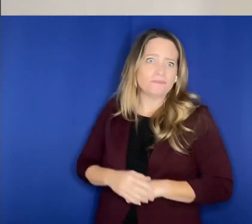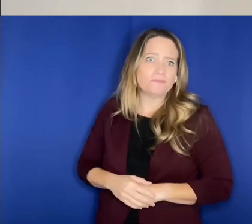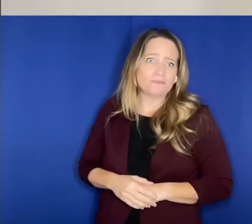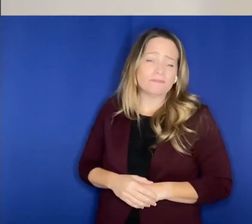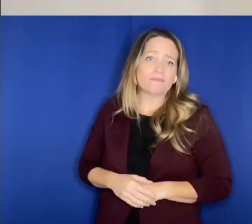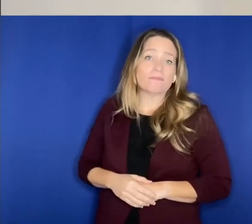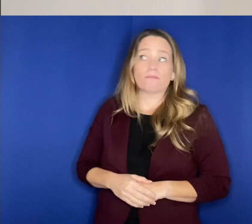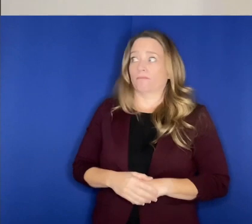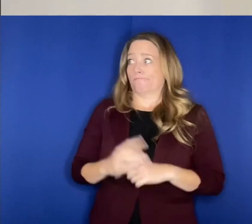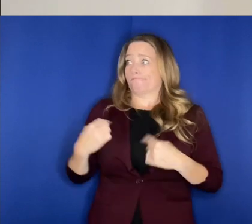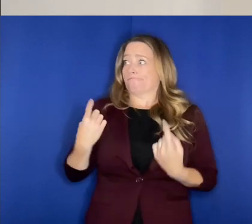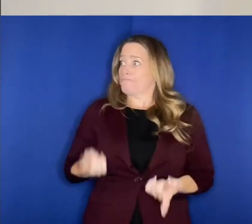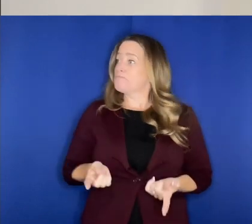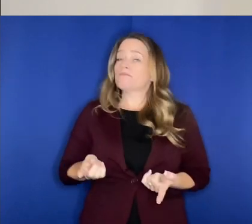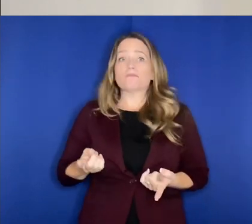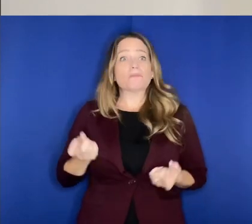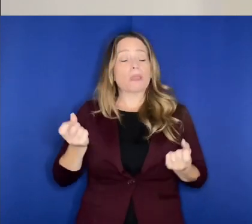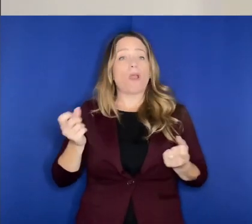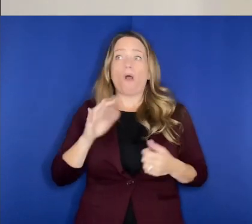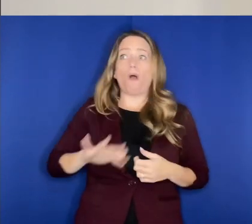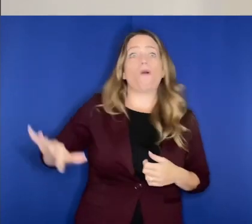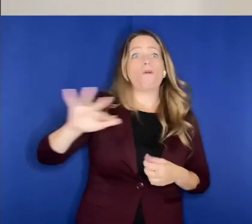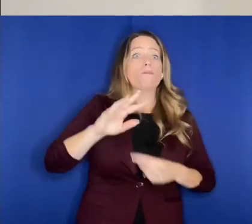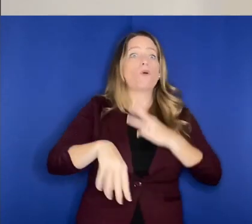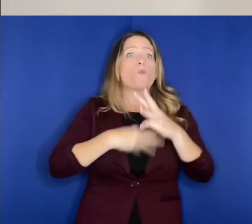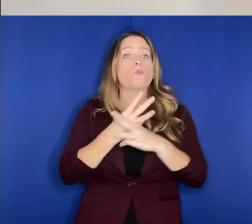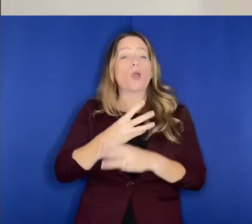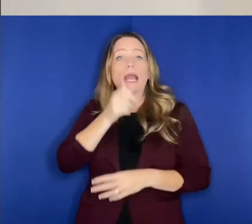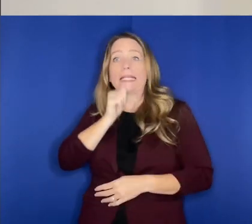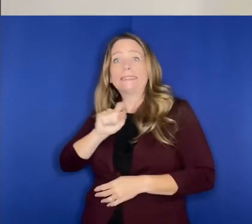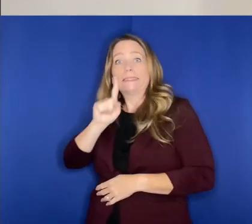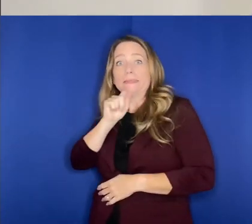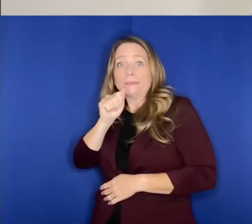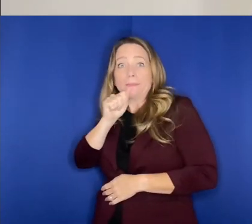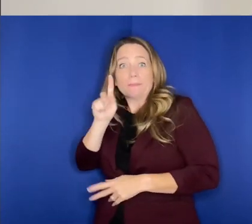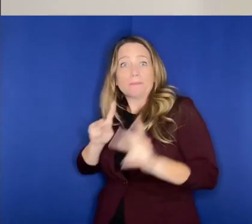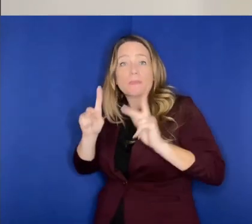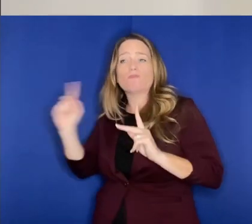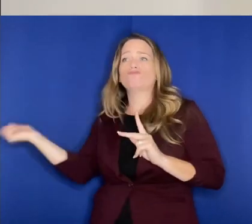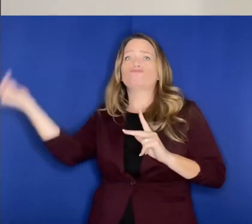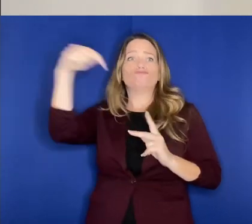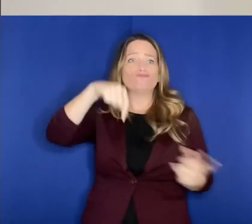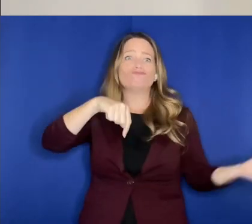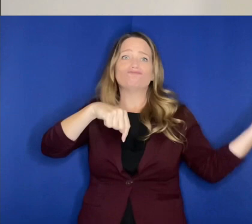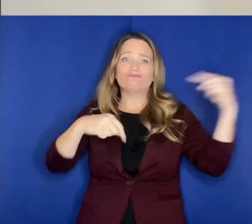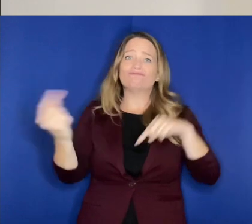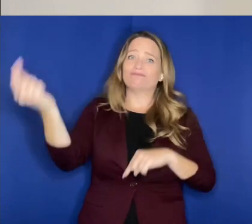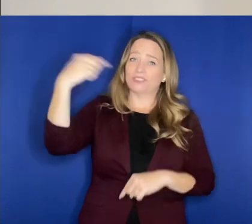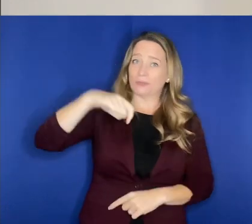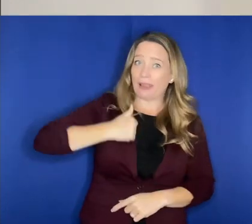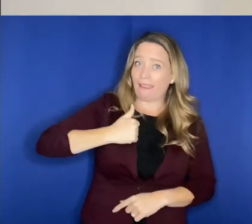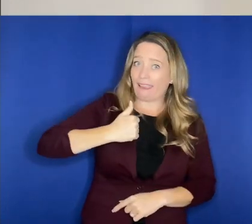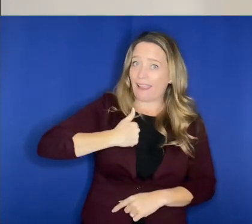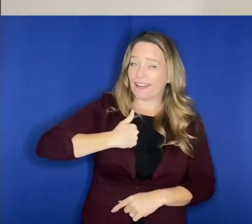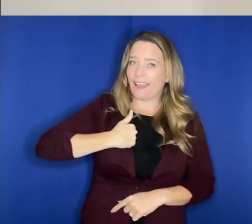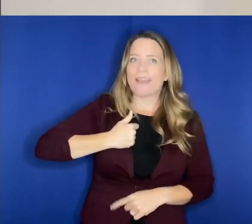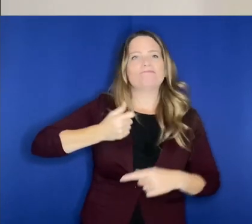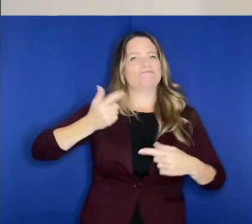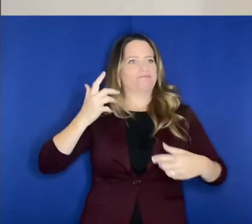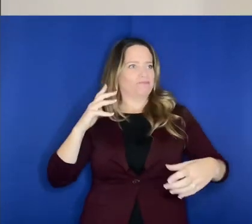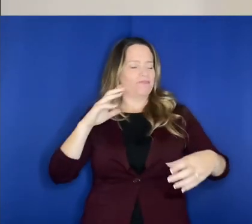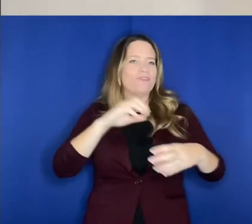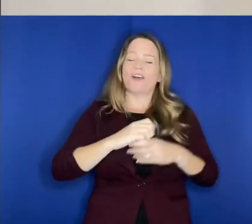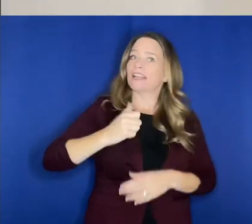Since that time, Ismailis from other parts of the world have also come to Canada, contributing not only